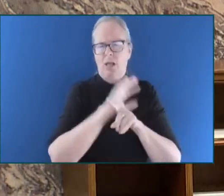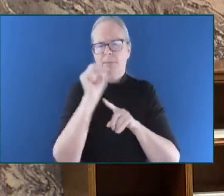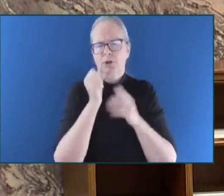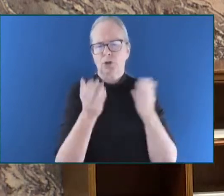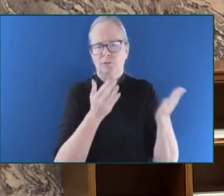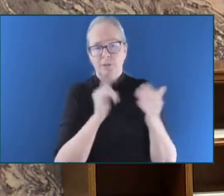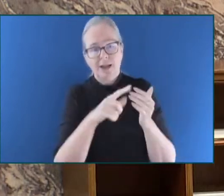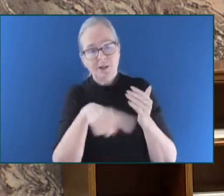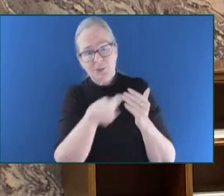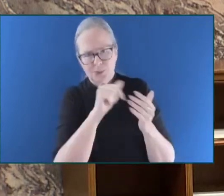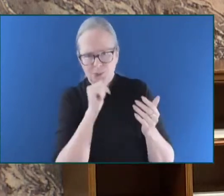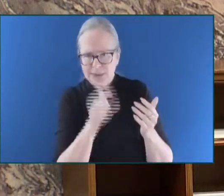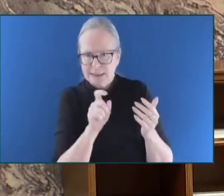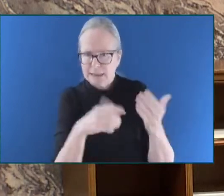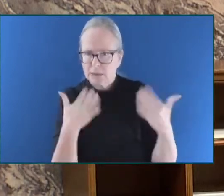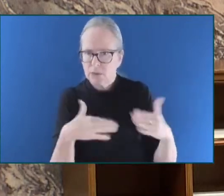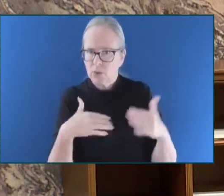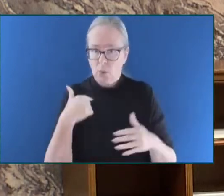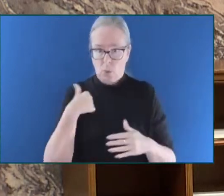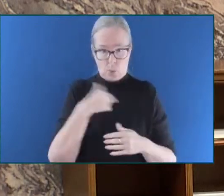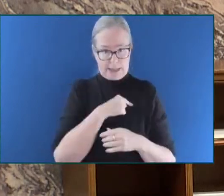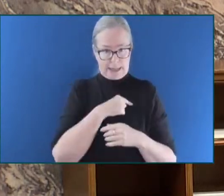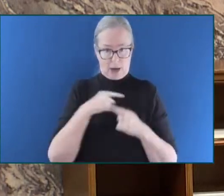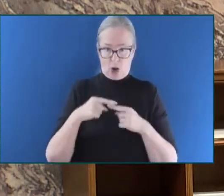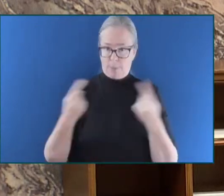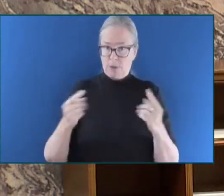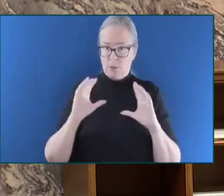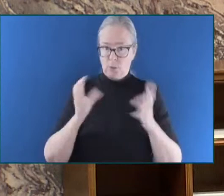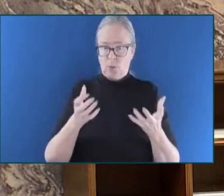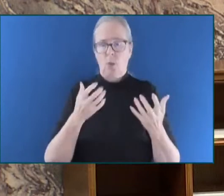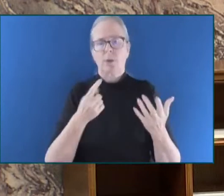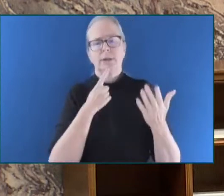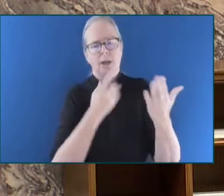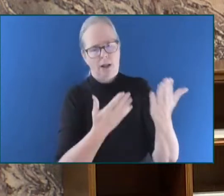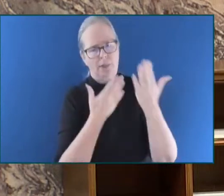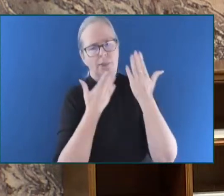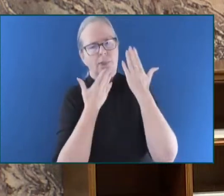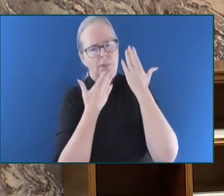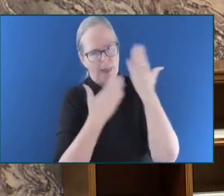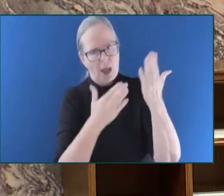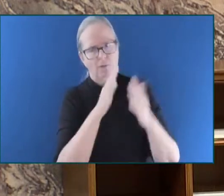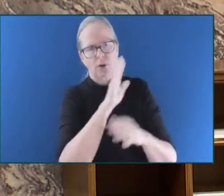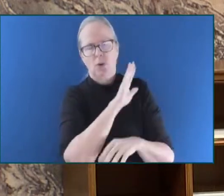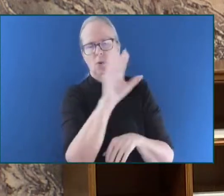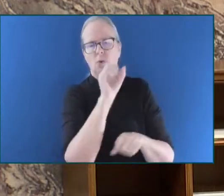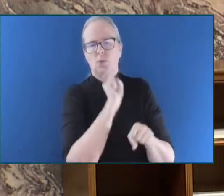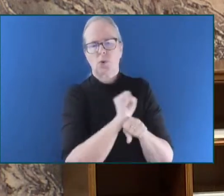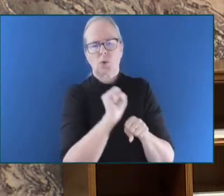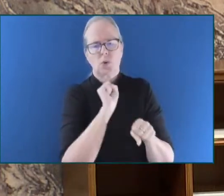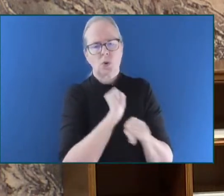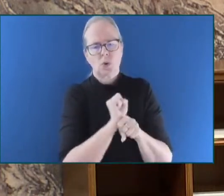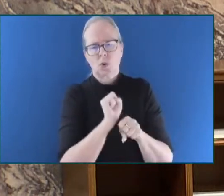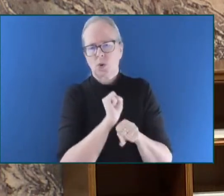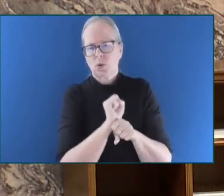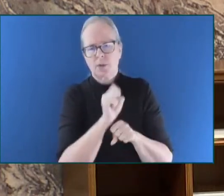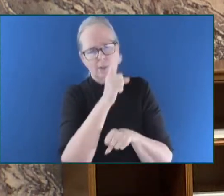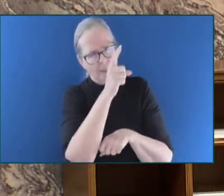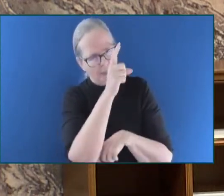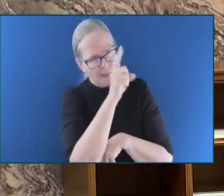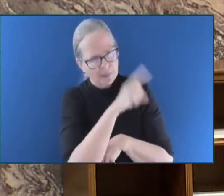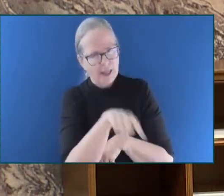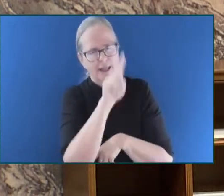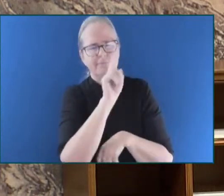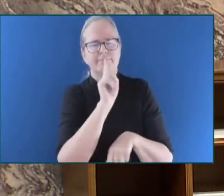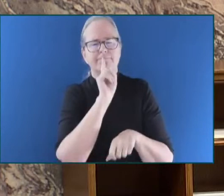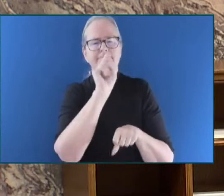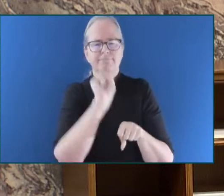to say thank you to each and every one of you for the incredible work that you do as the face and the voice of the MLAs you represent.